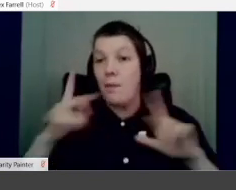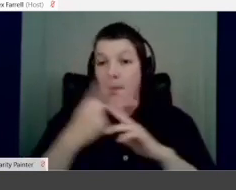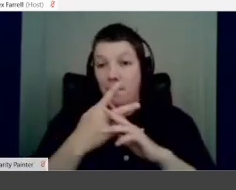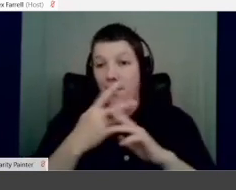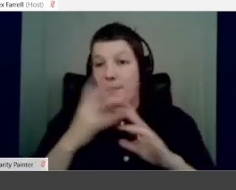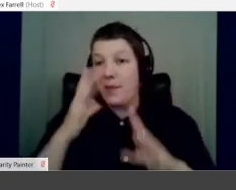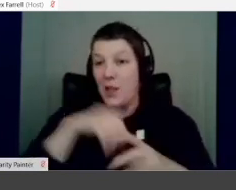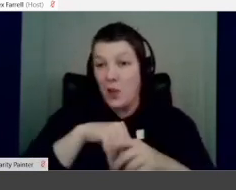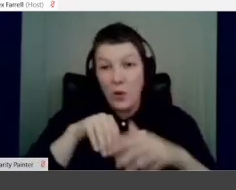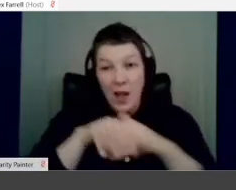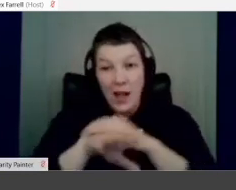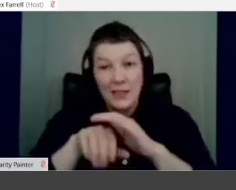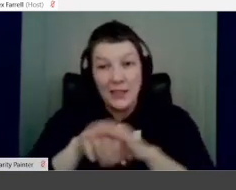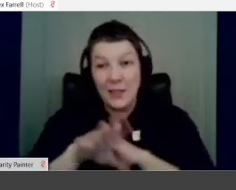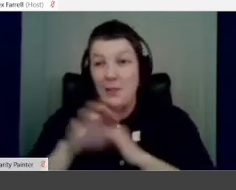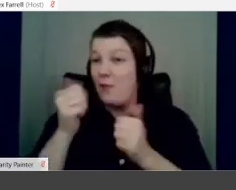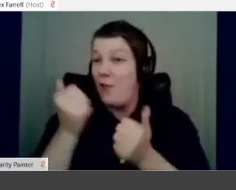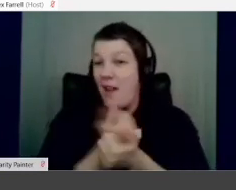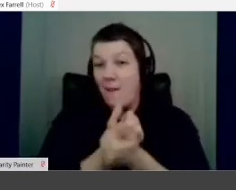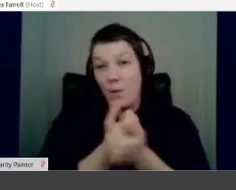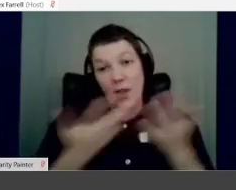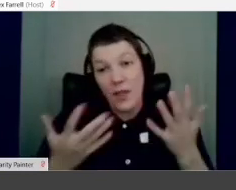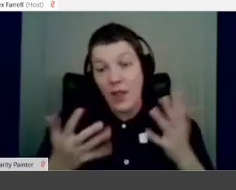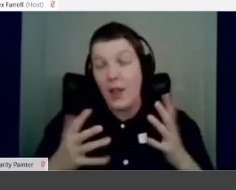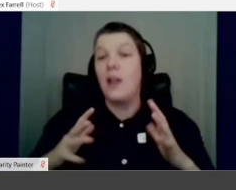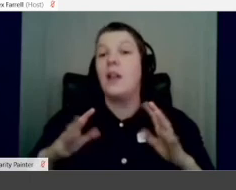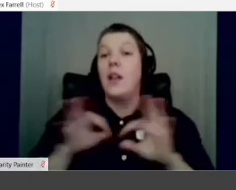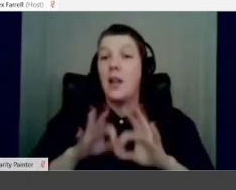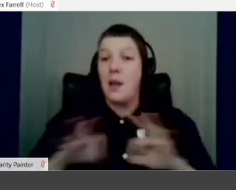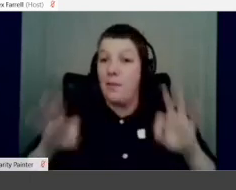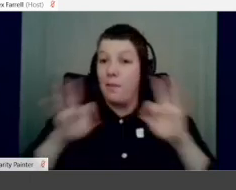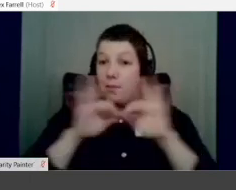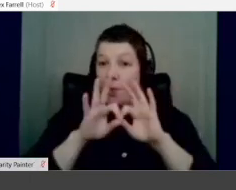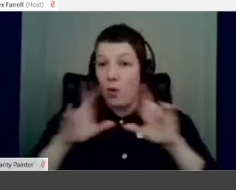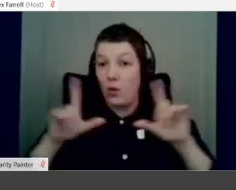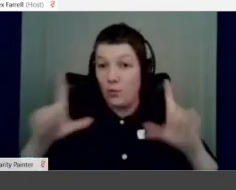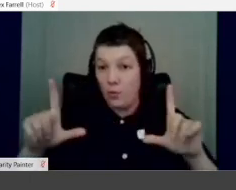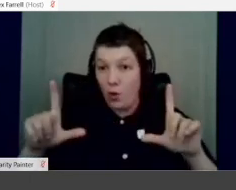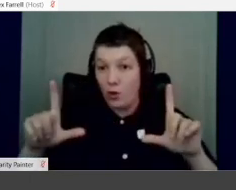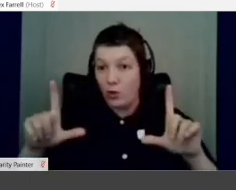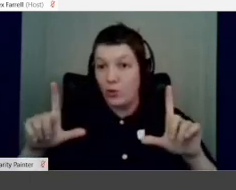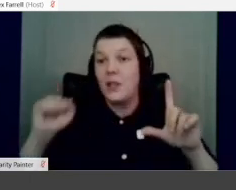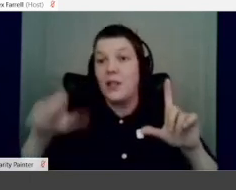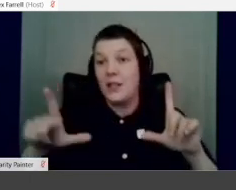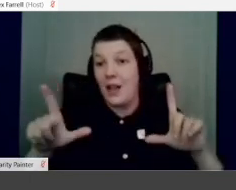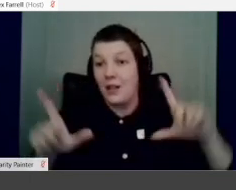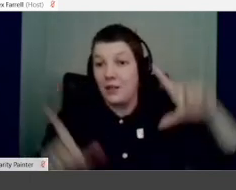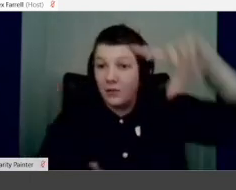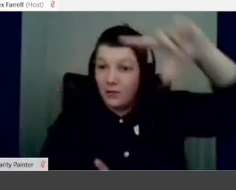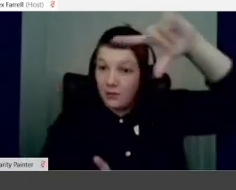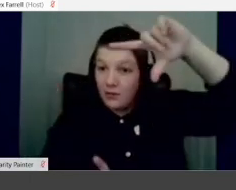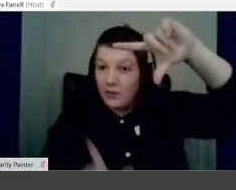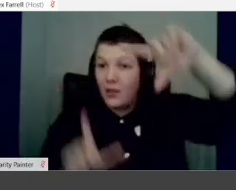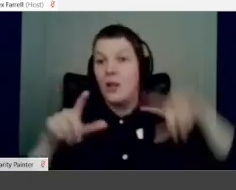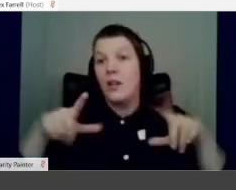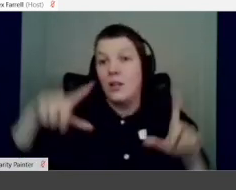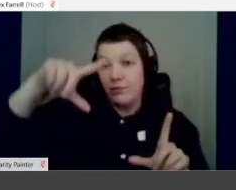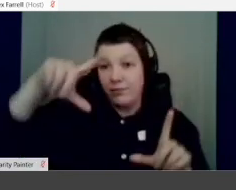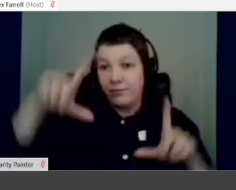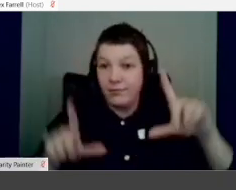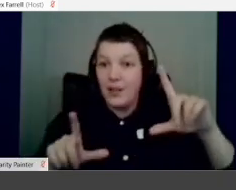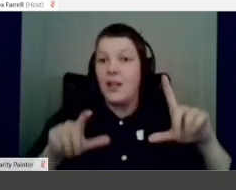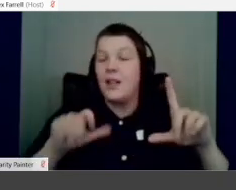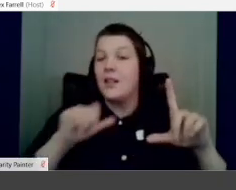got a device that's physically attached to a chair, that they don't have to rotate it to use